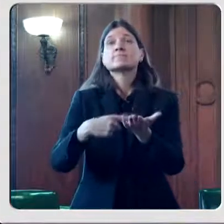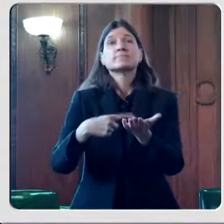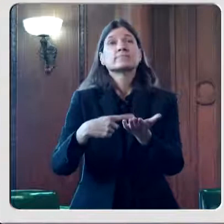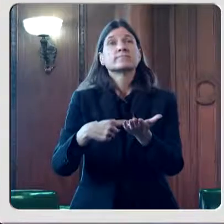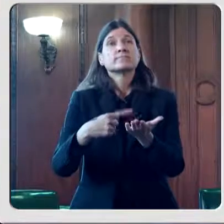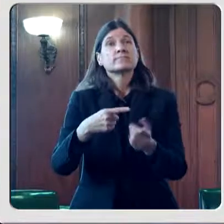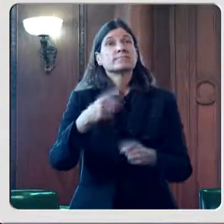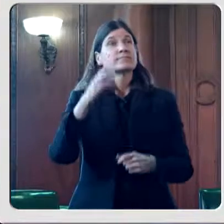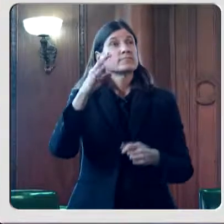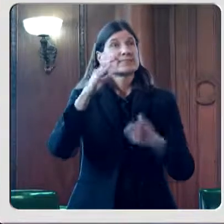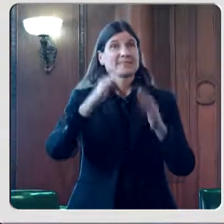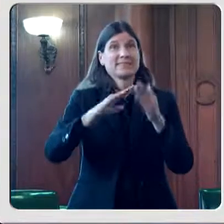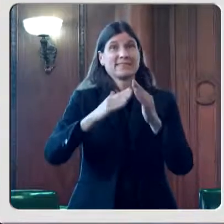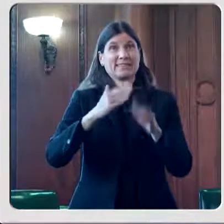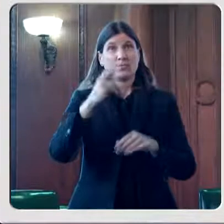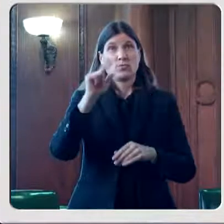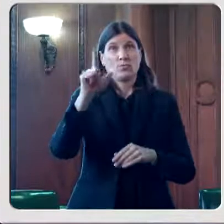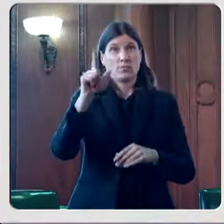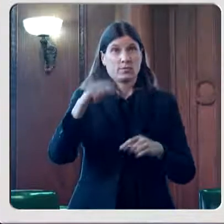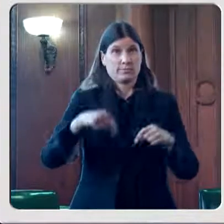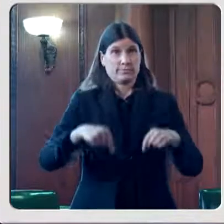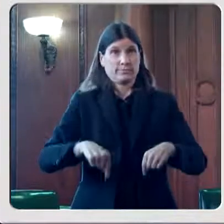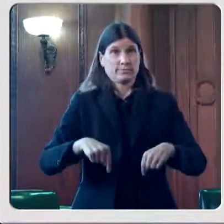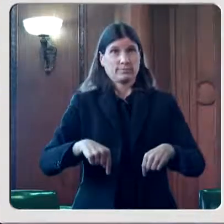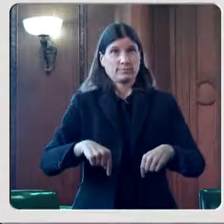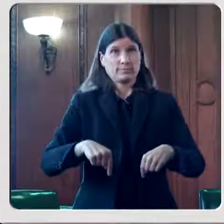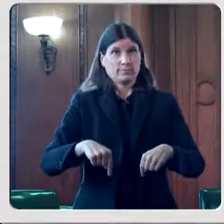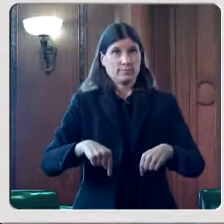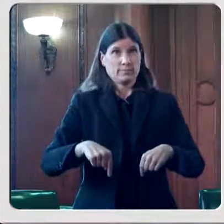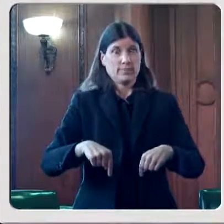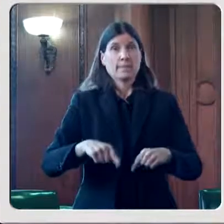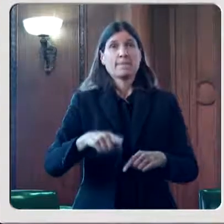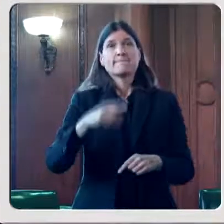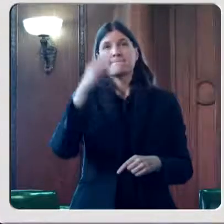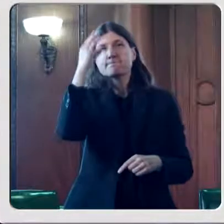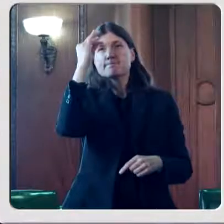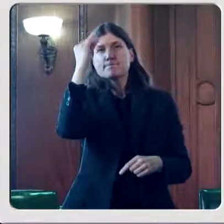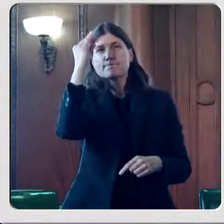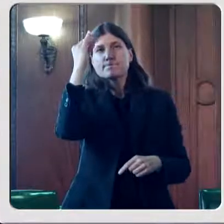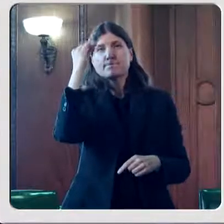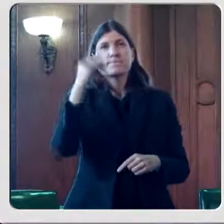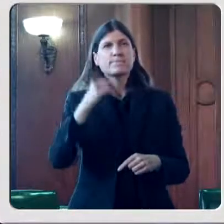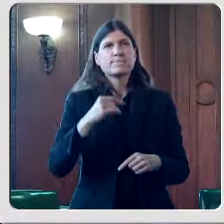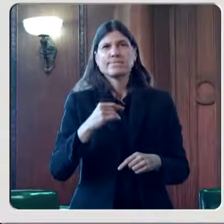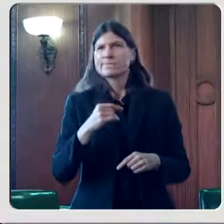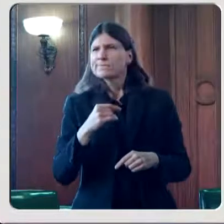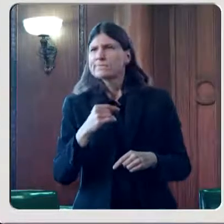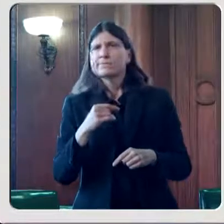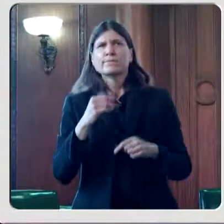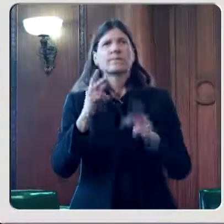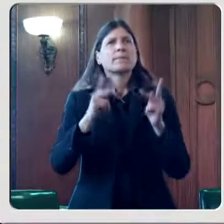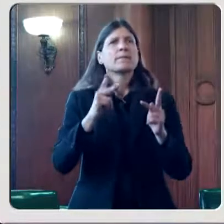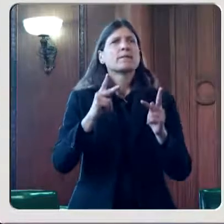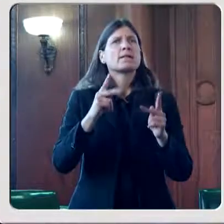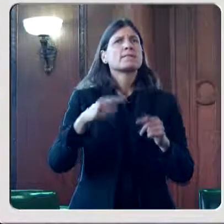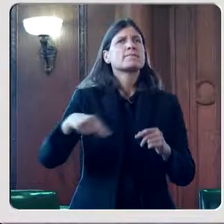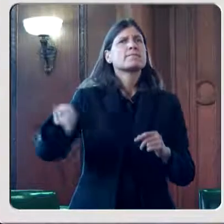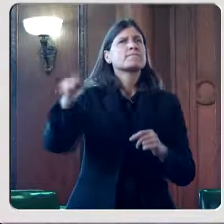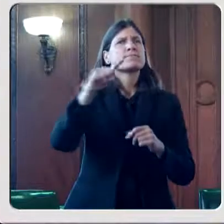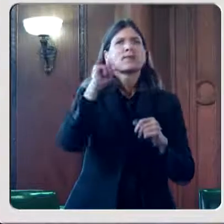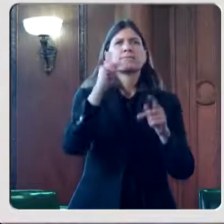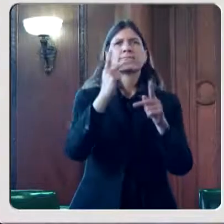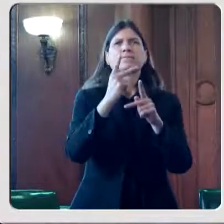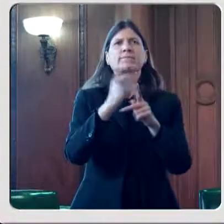Hall, in our horseshoe for March. It's a heavy time of bills being paid, excise taxes and other things being